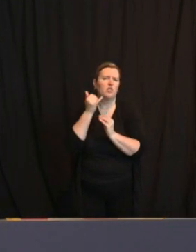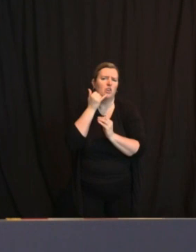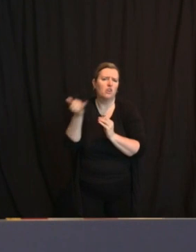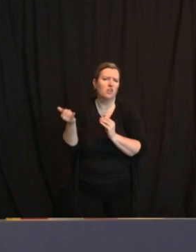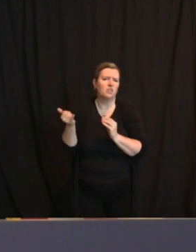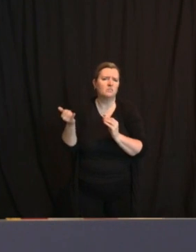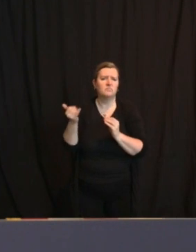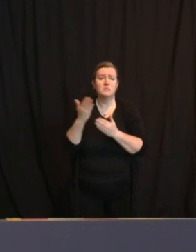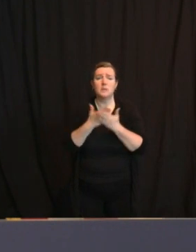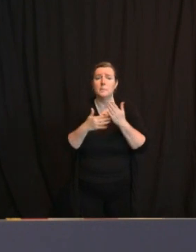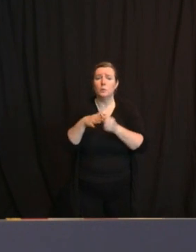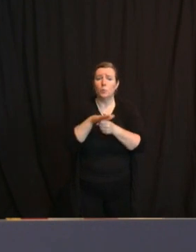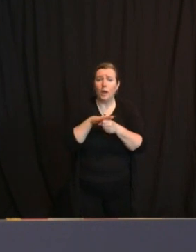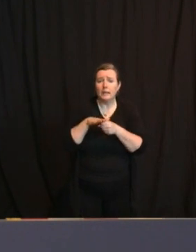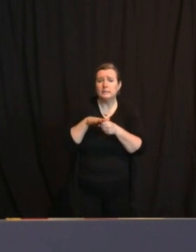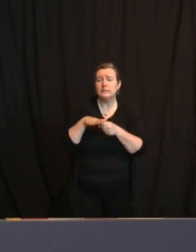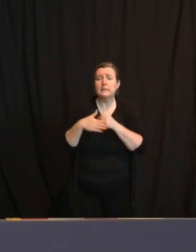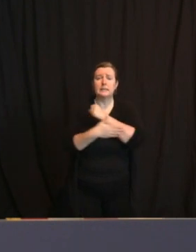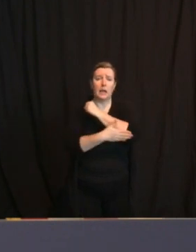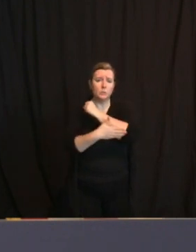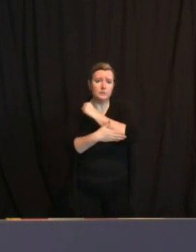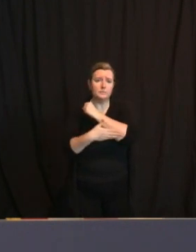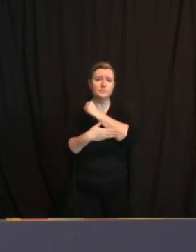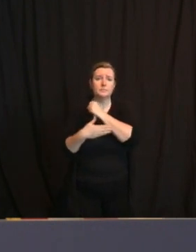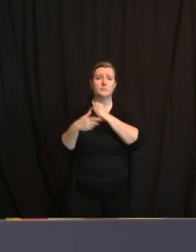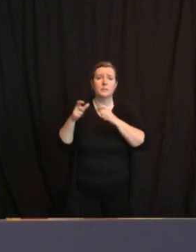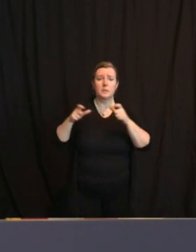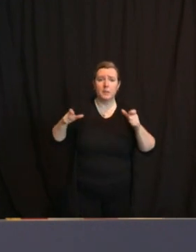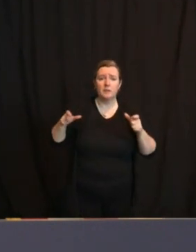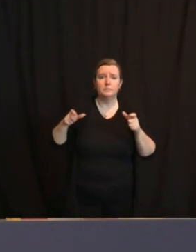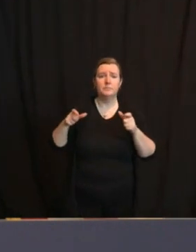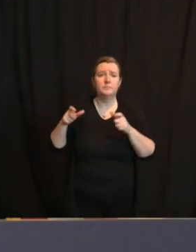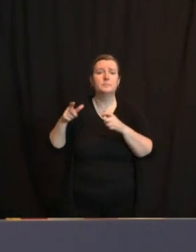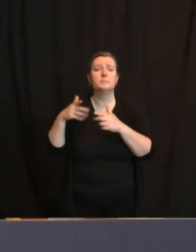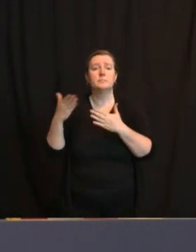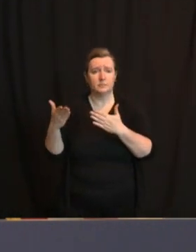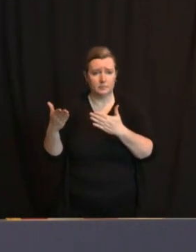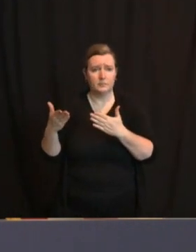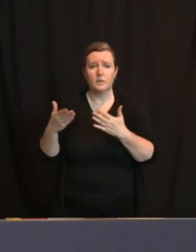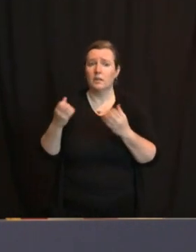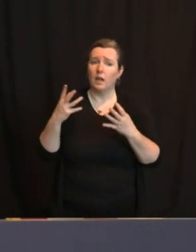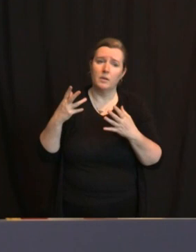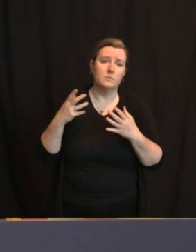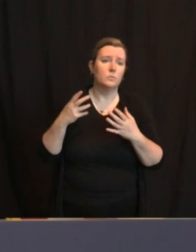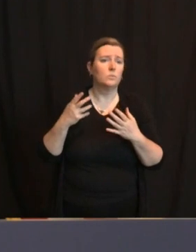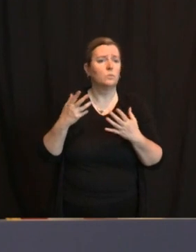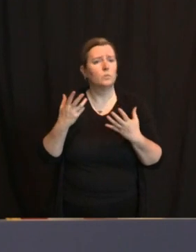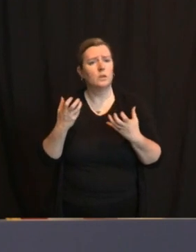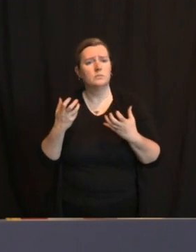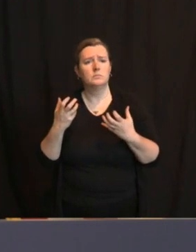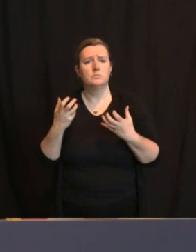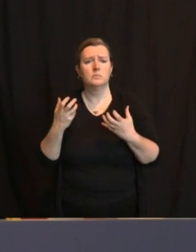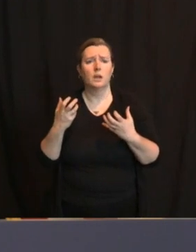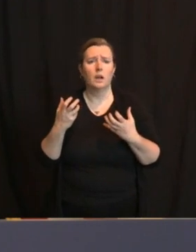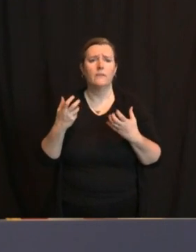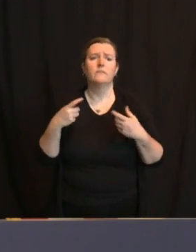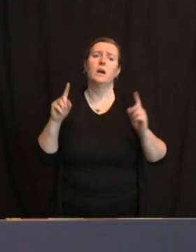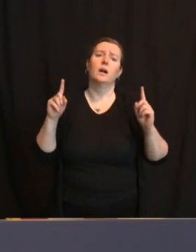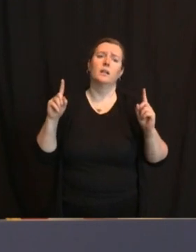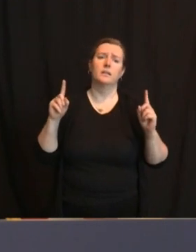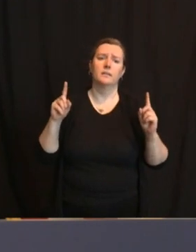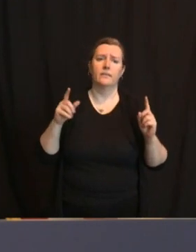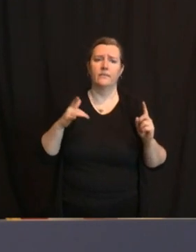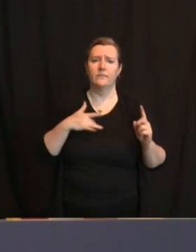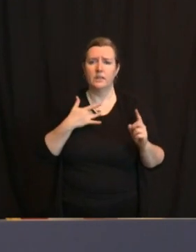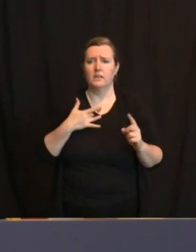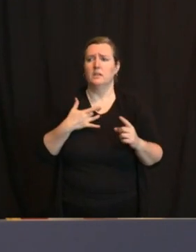county officials. We'll have inevitably a lot of people who want to let some steam off. Who could blame them,